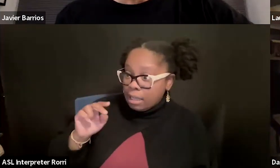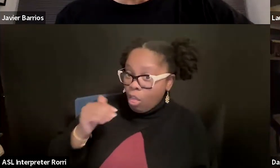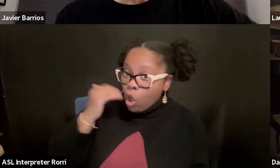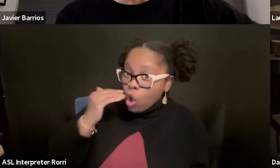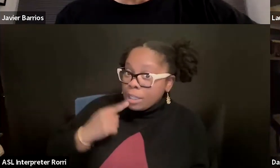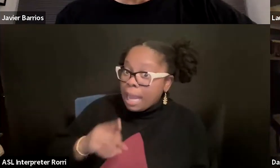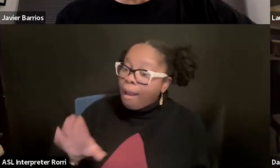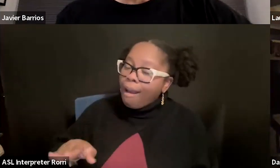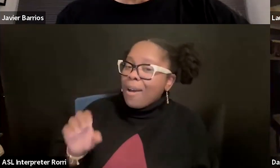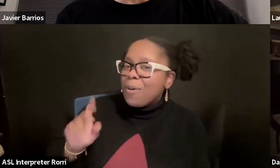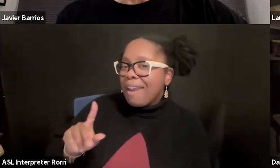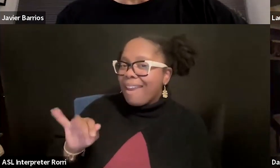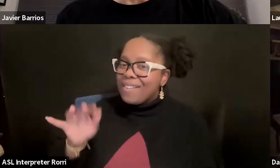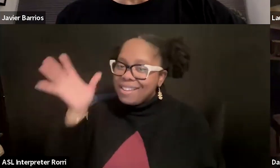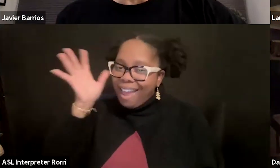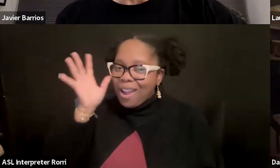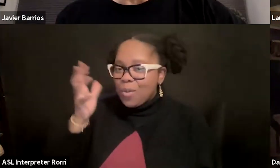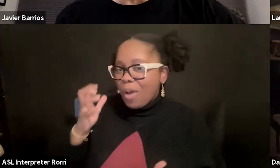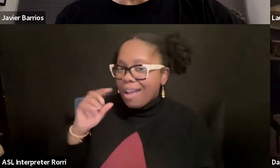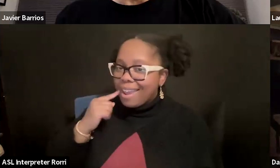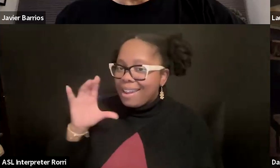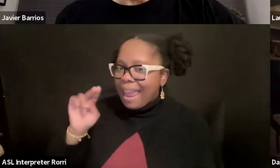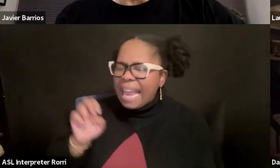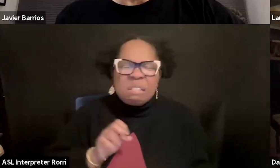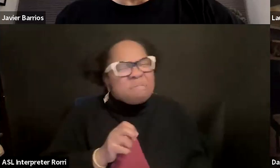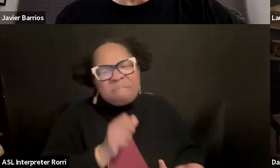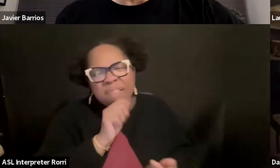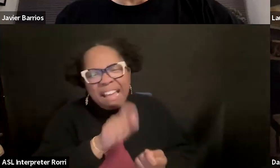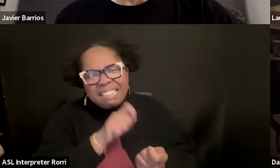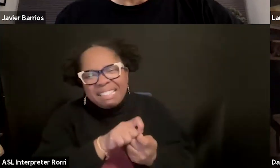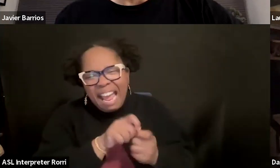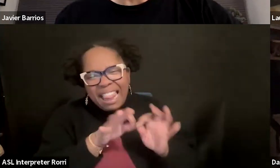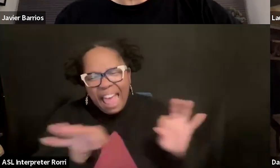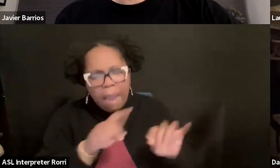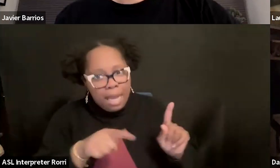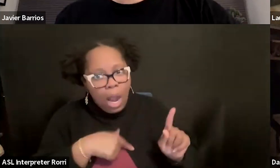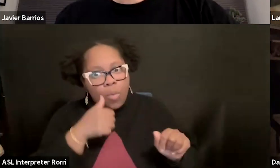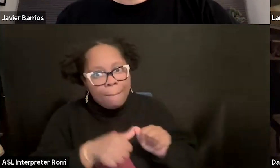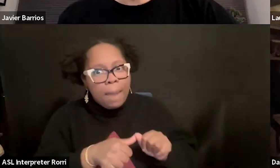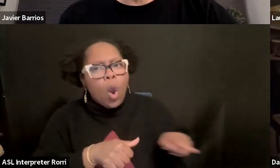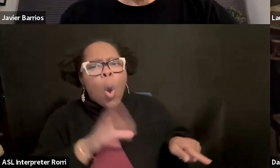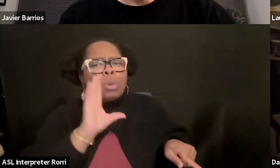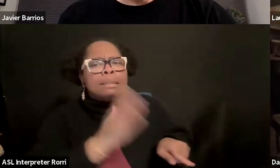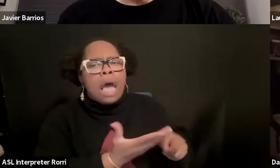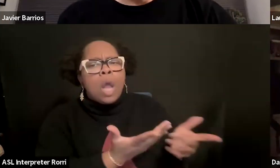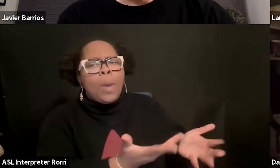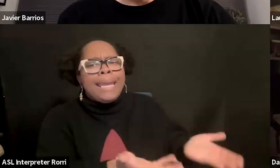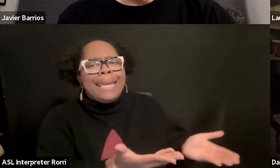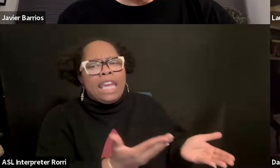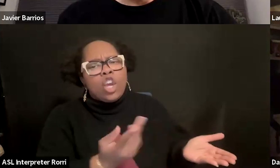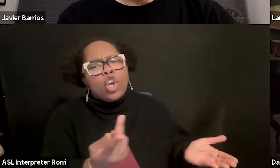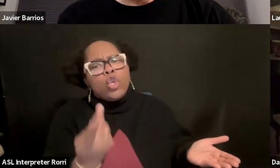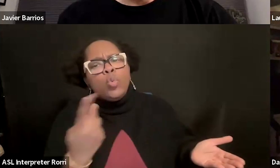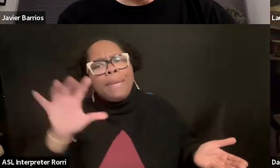okay if daddy wants a little candy cane? Those were the exact lines, but I do remember, like, he can wait here, because we were walking his 2 dogs, Oogie and Charlie. So she was